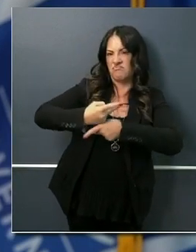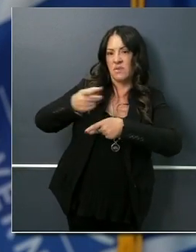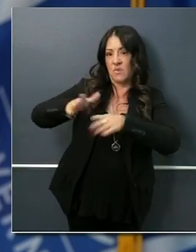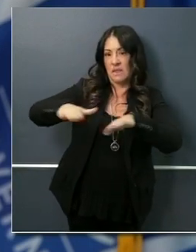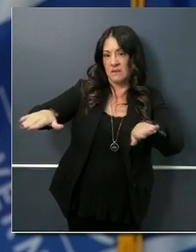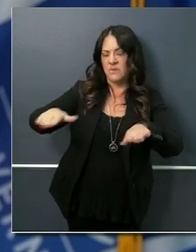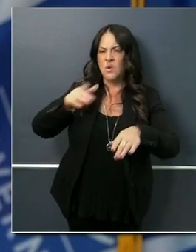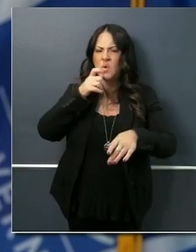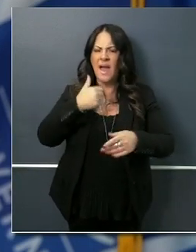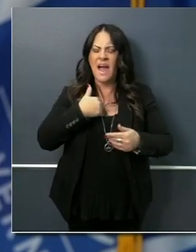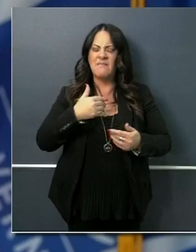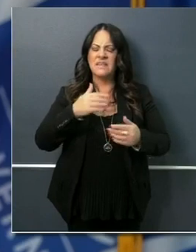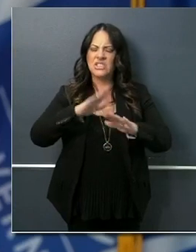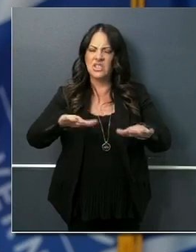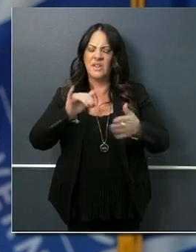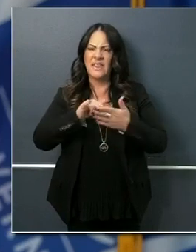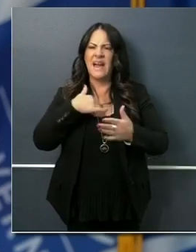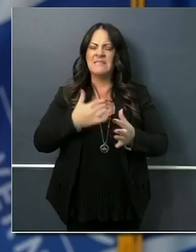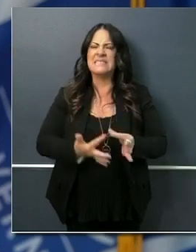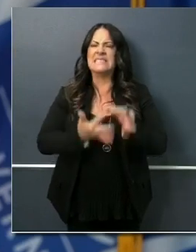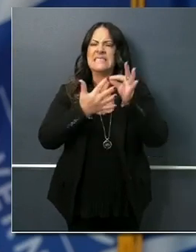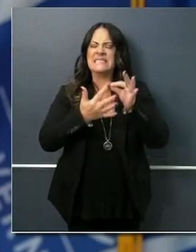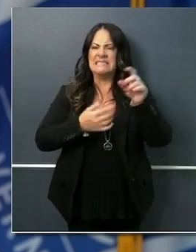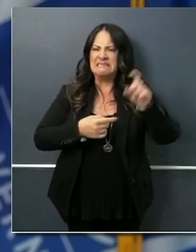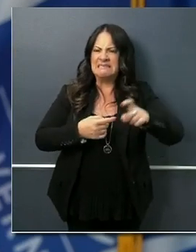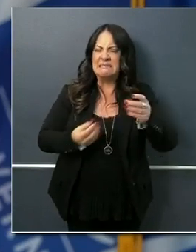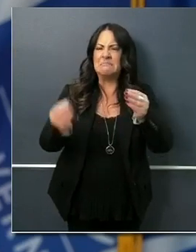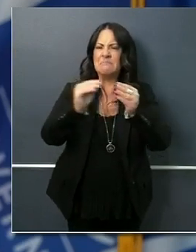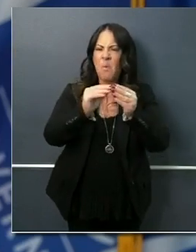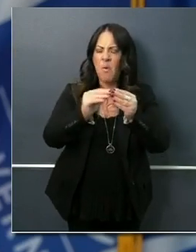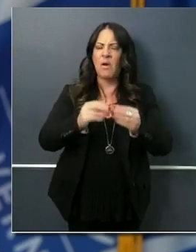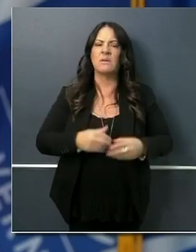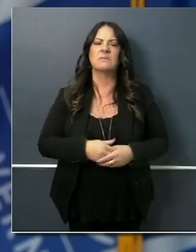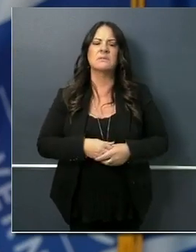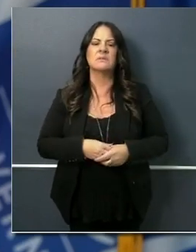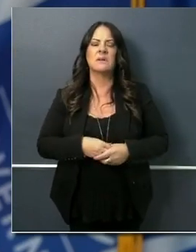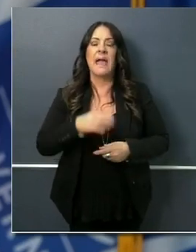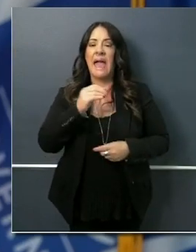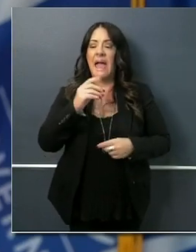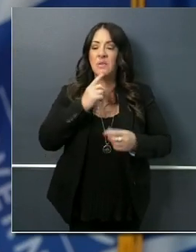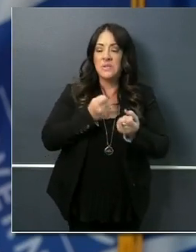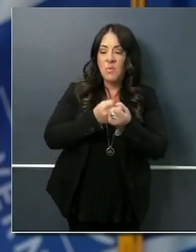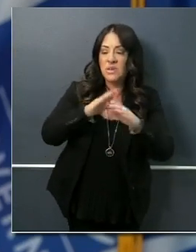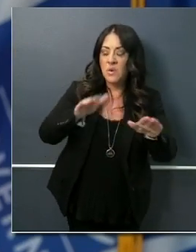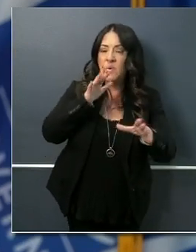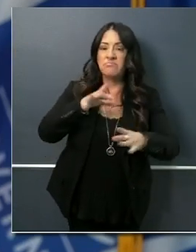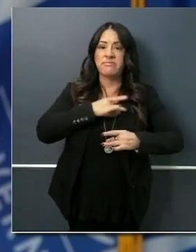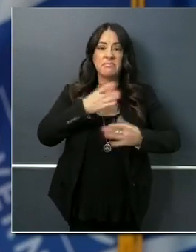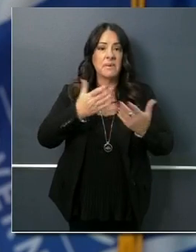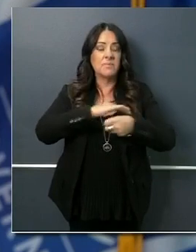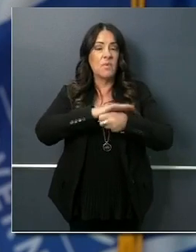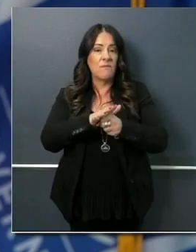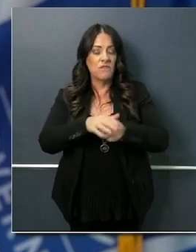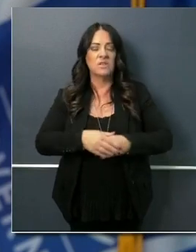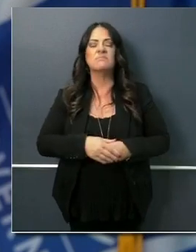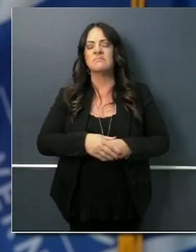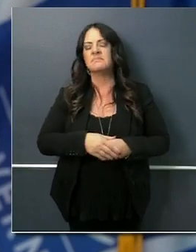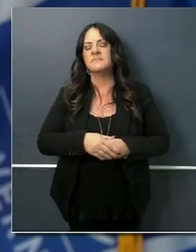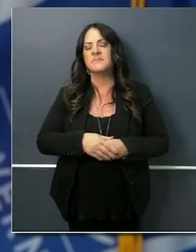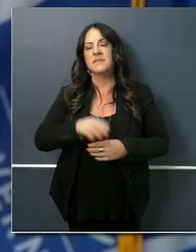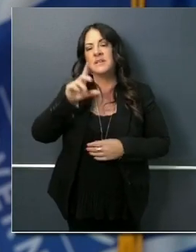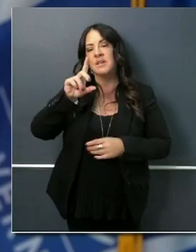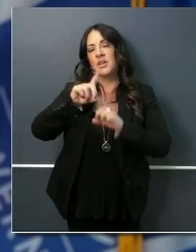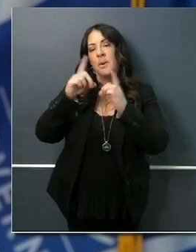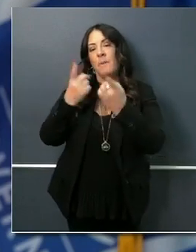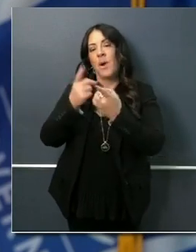needs, and certainly those needs have intensified in the course of COVID. So those resources will be flowing as well. The Department of Social